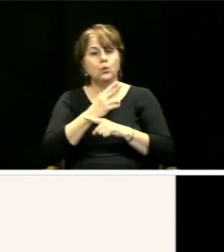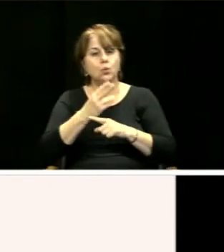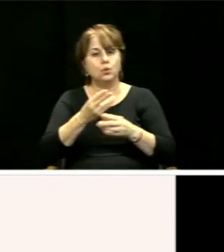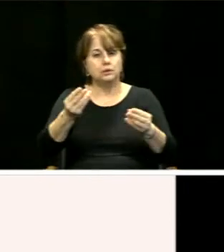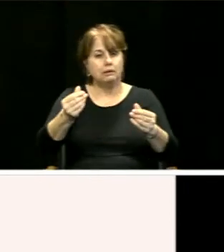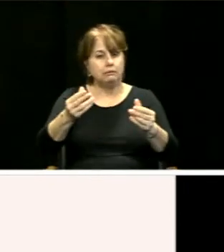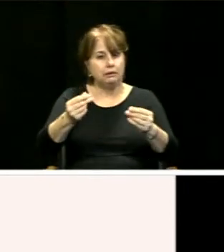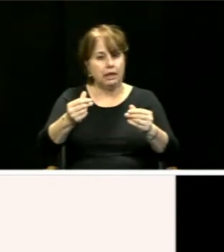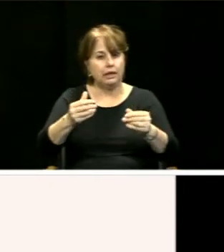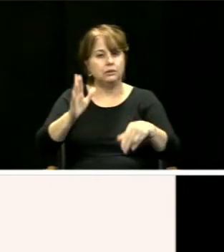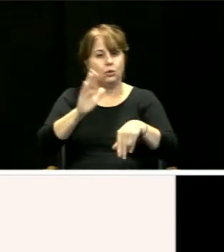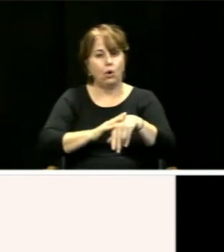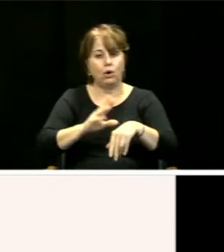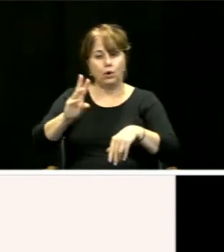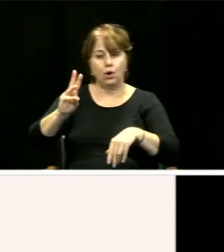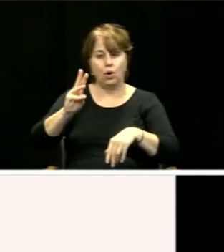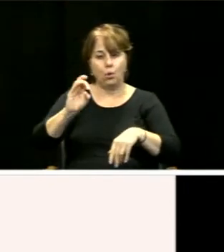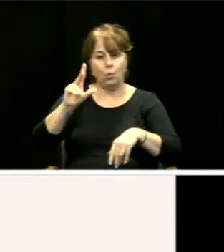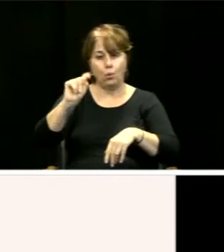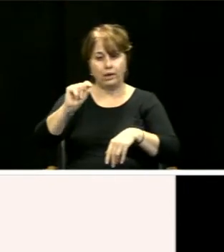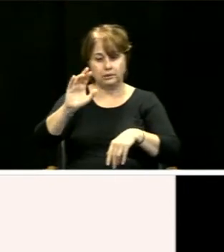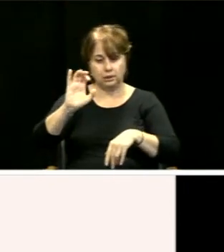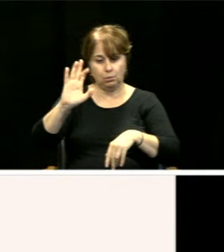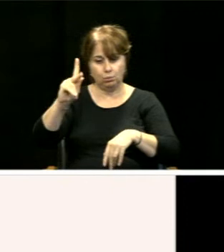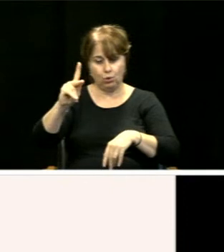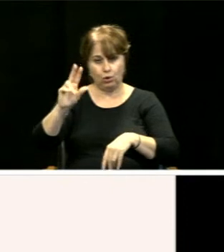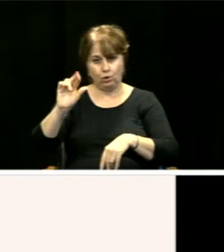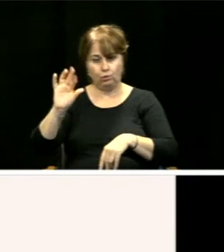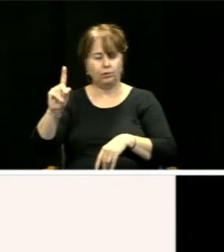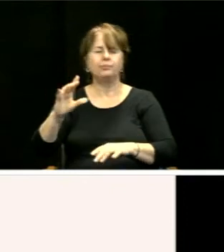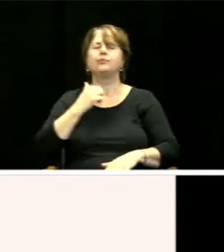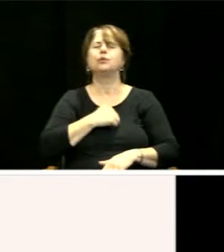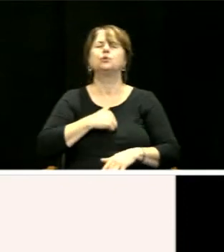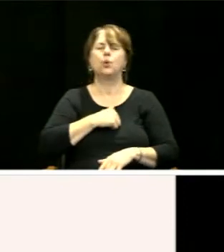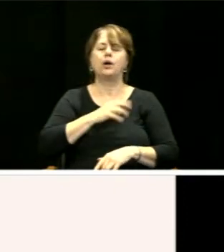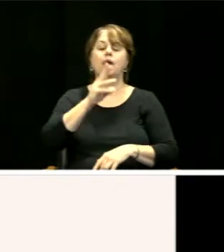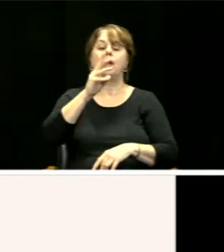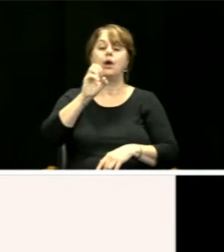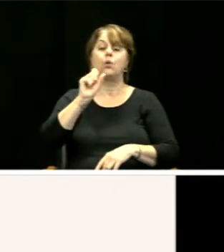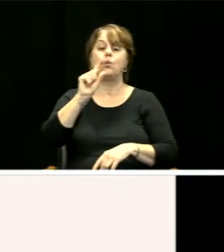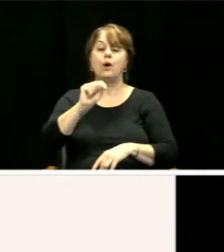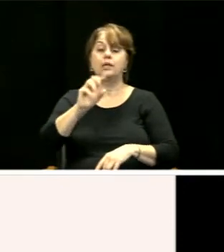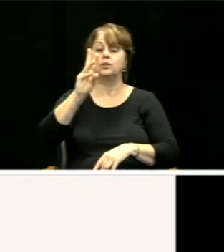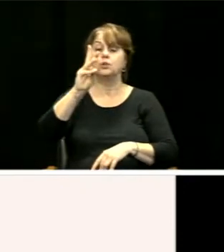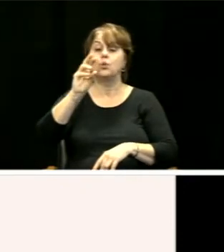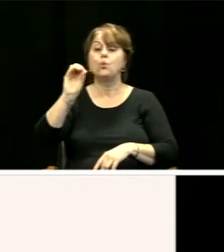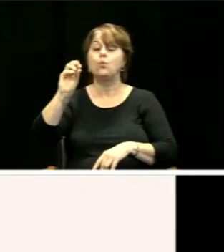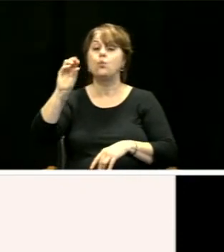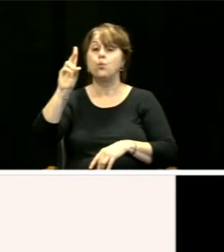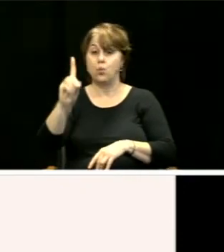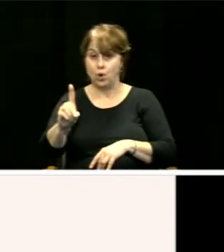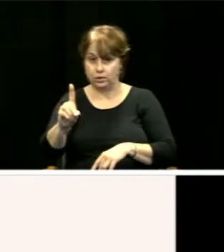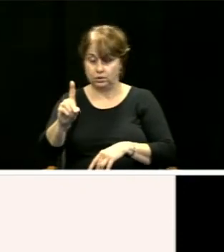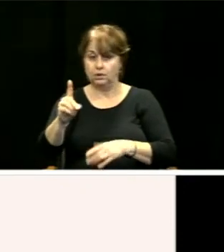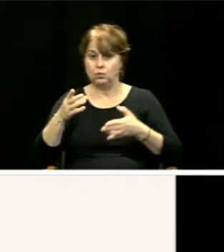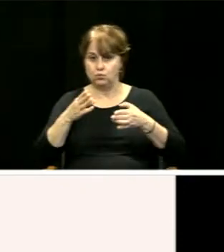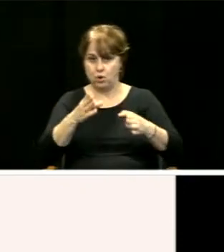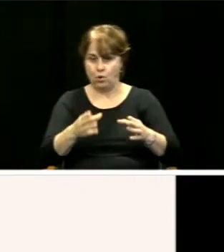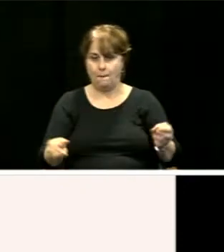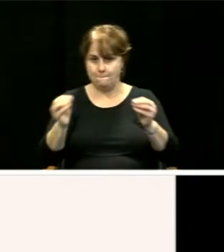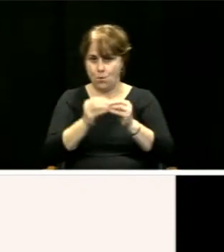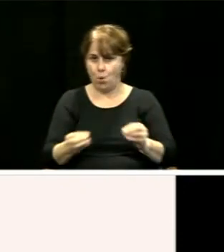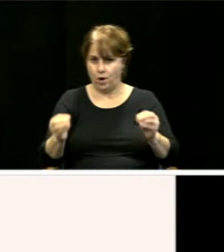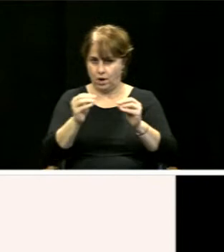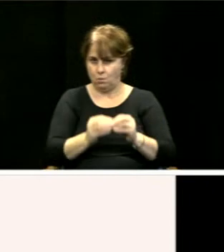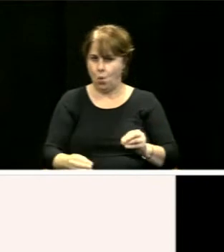on Westwood Road, we're having more and more flooding on houses on